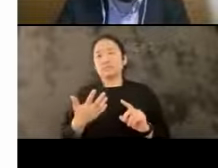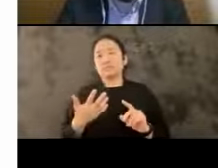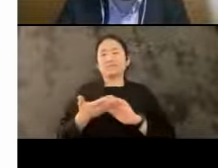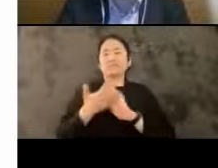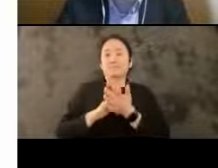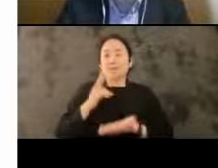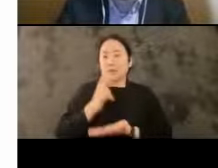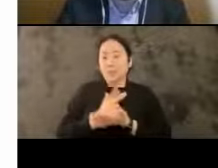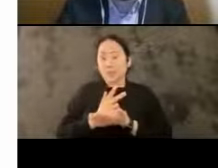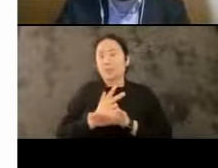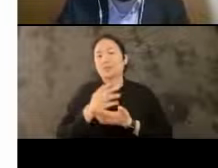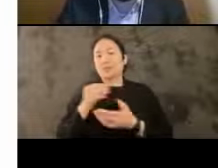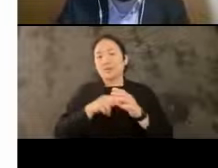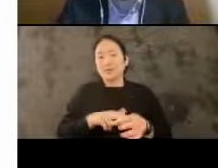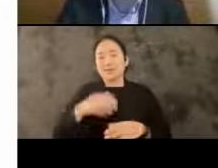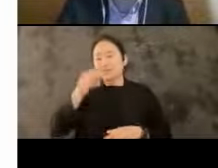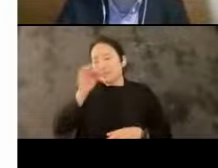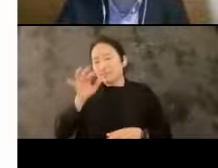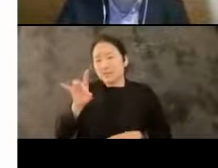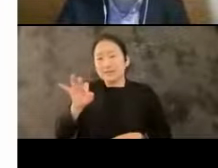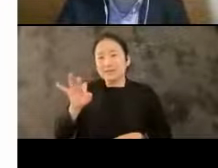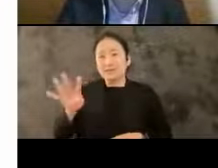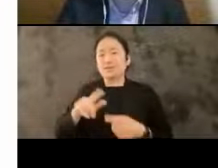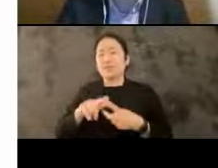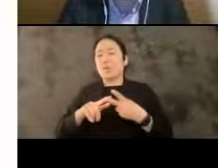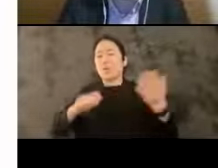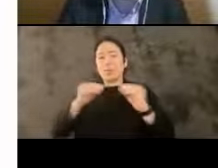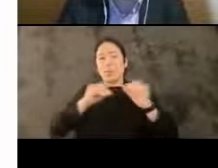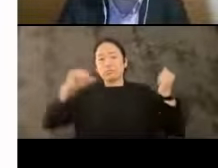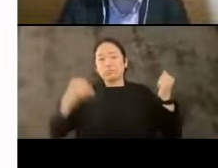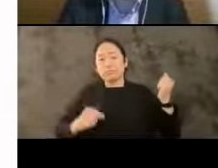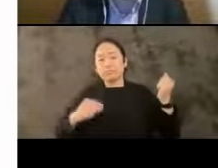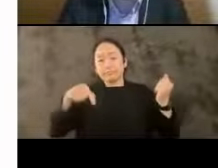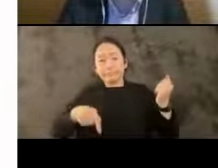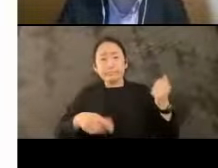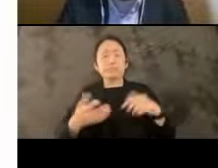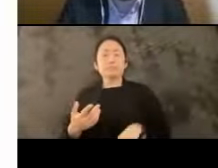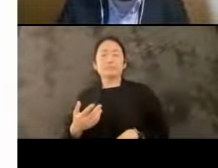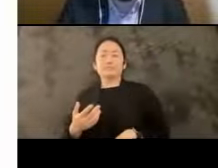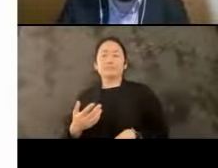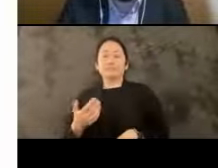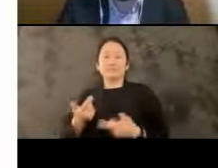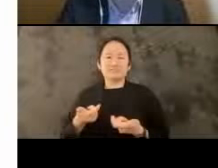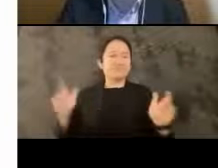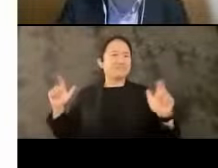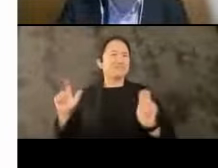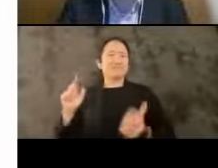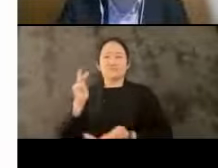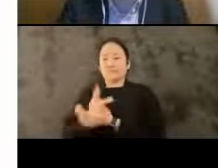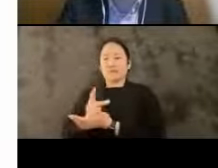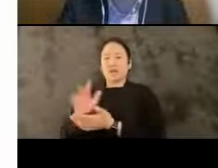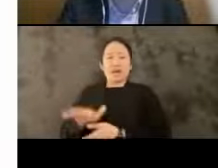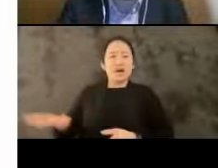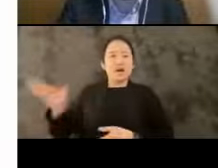near 894 or further south on the southern end of this corridor too. There are several large parking lots near potential places